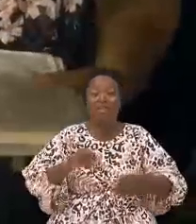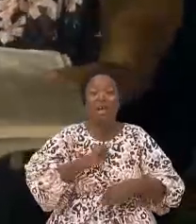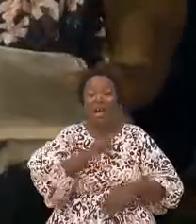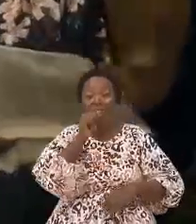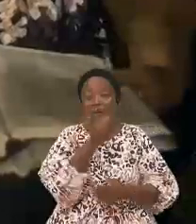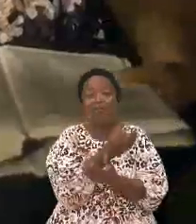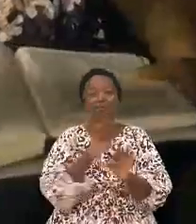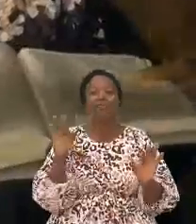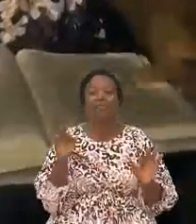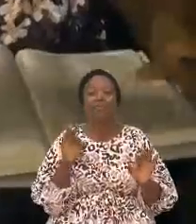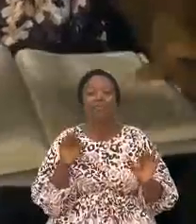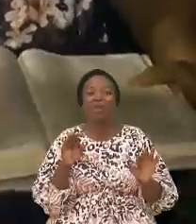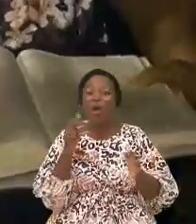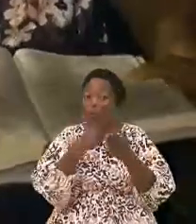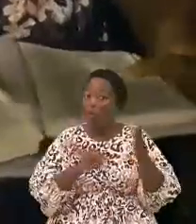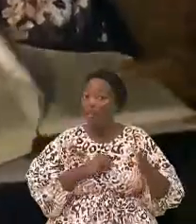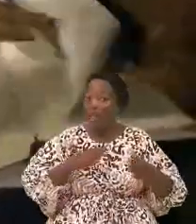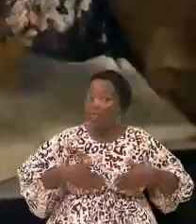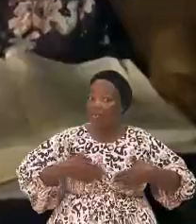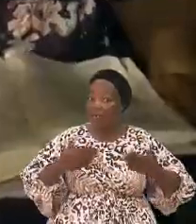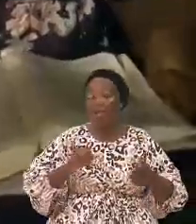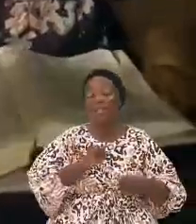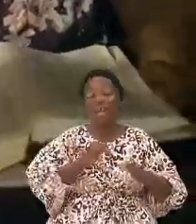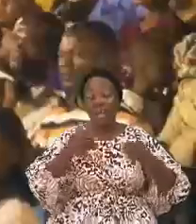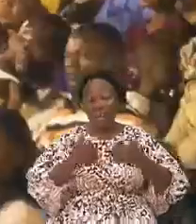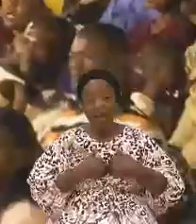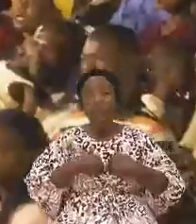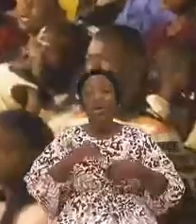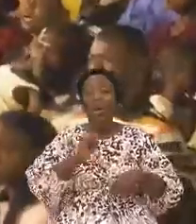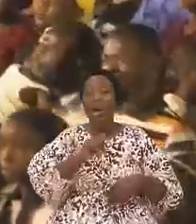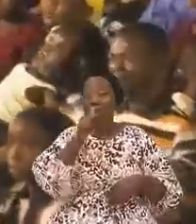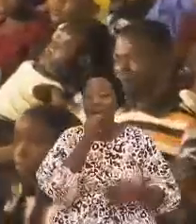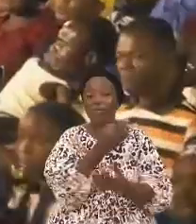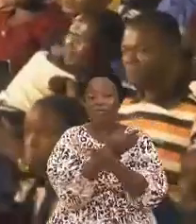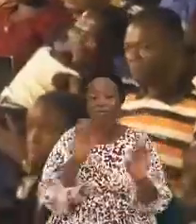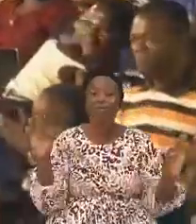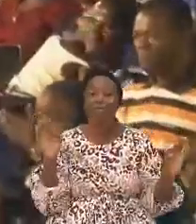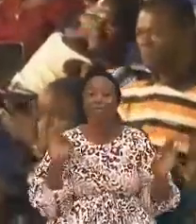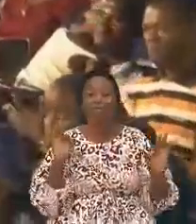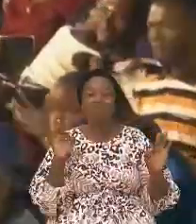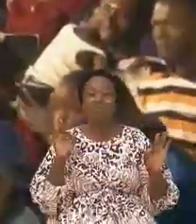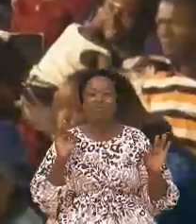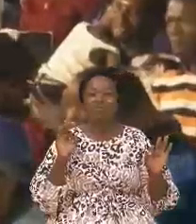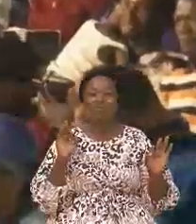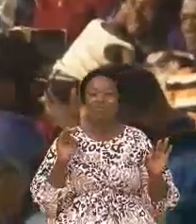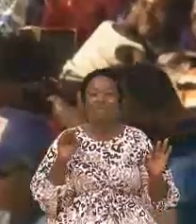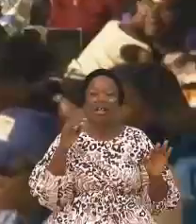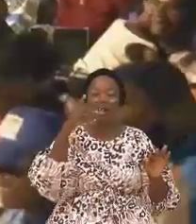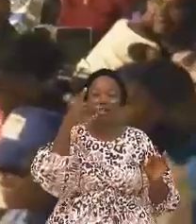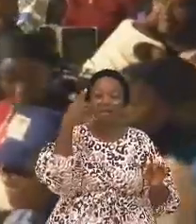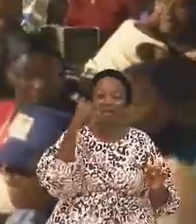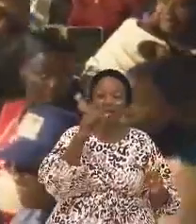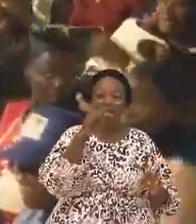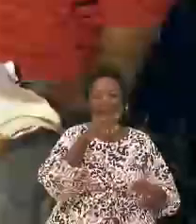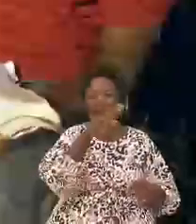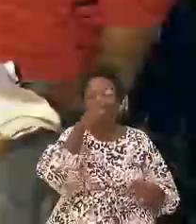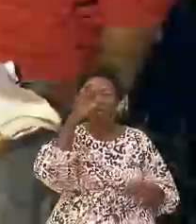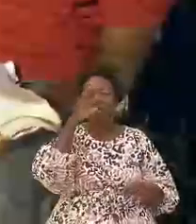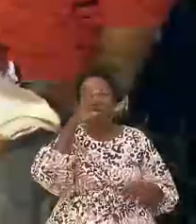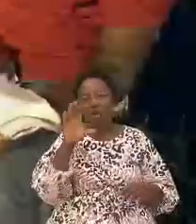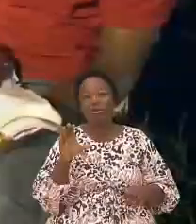free. I confess, I am free. What I confess, I possess, I am